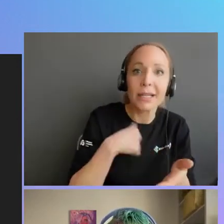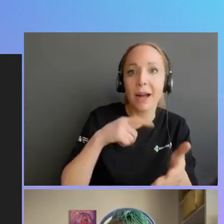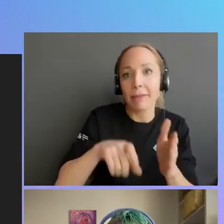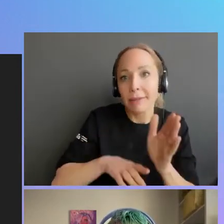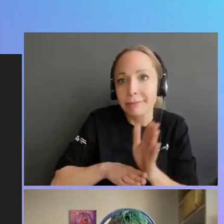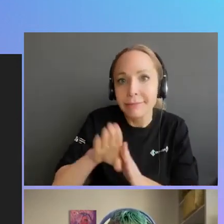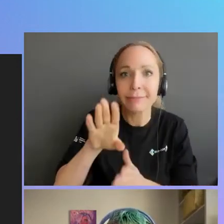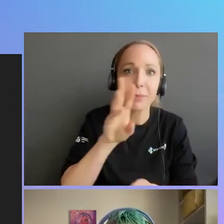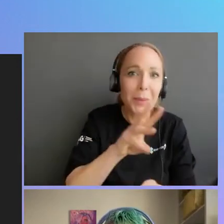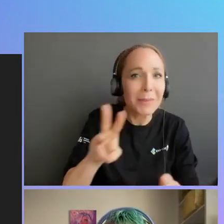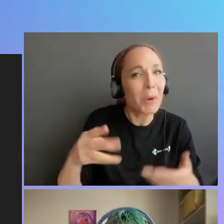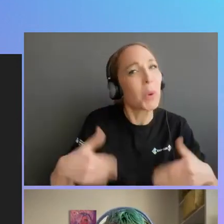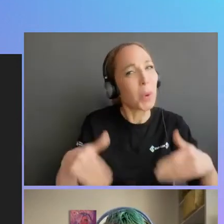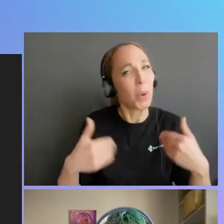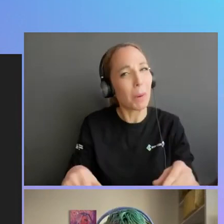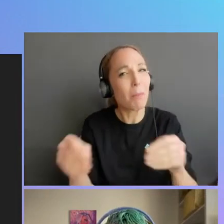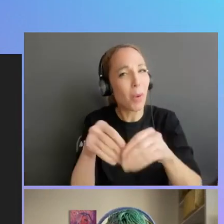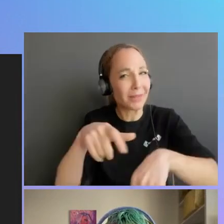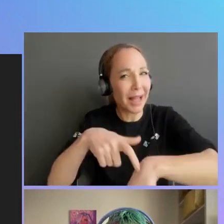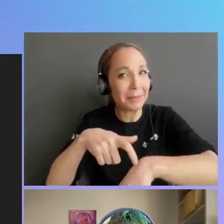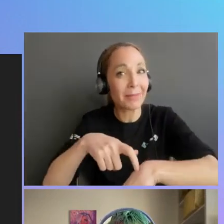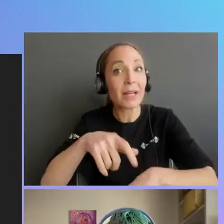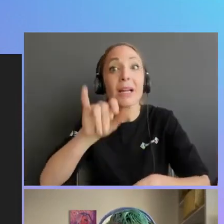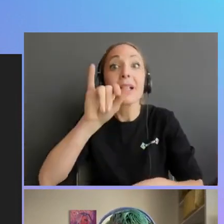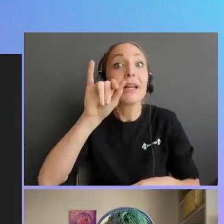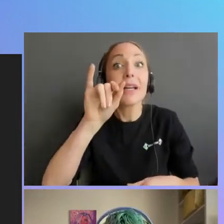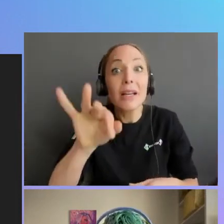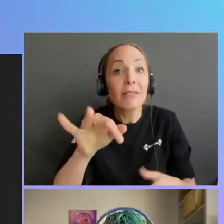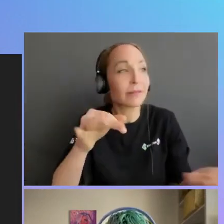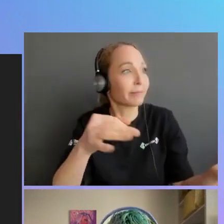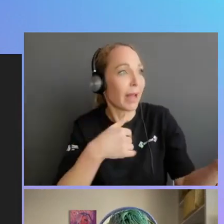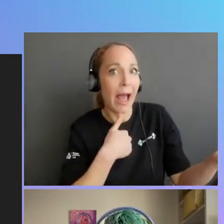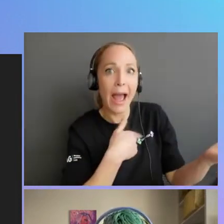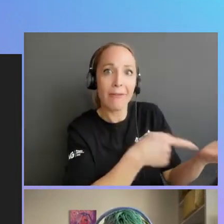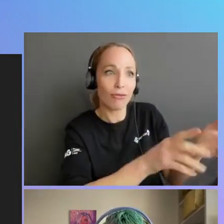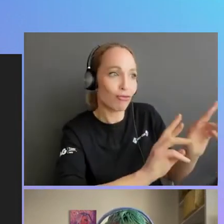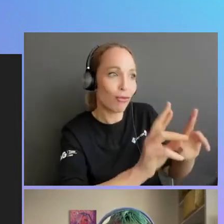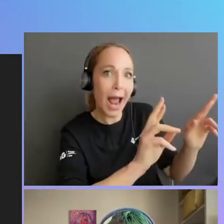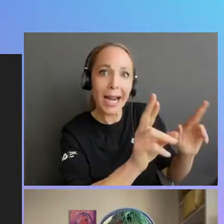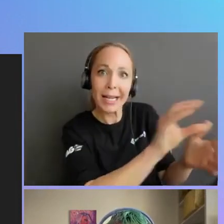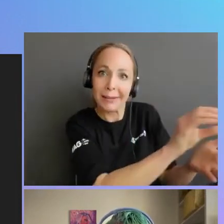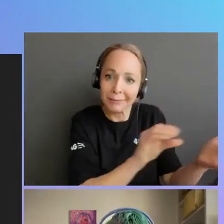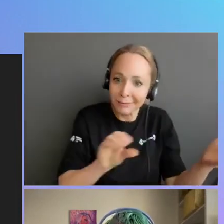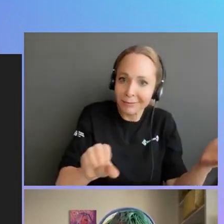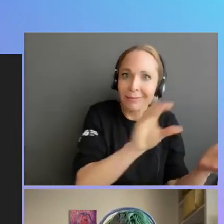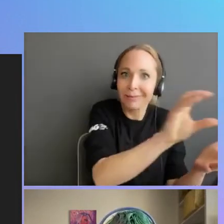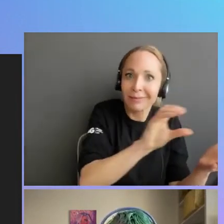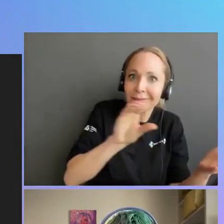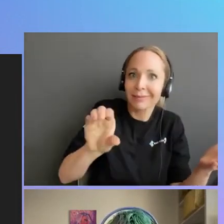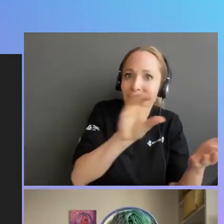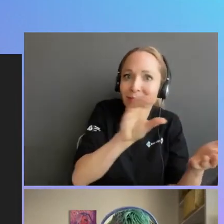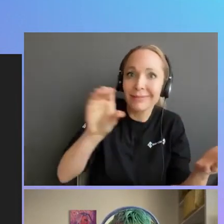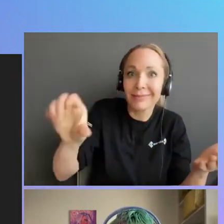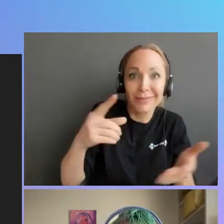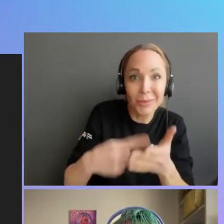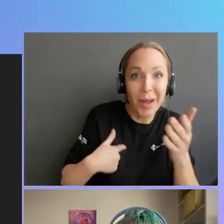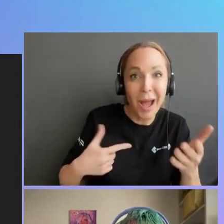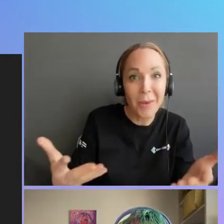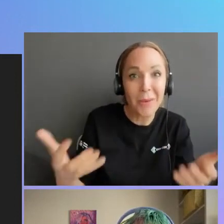would if I have building blocks and pieces that I can just put together and pull in and use in the ways that I want to and need